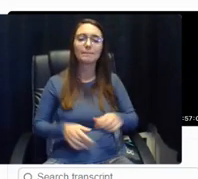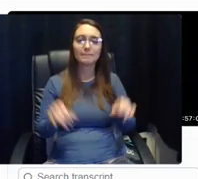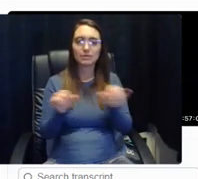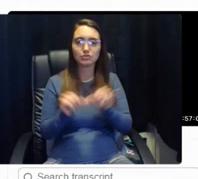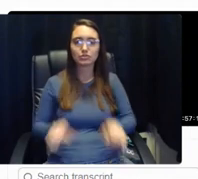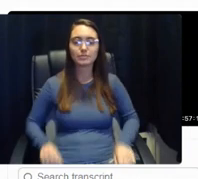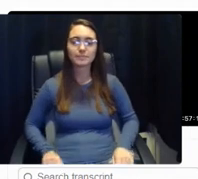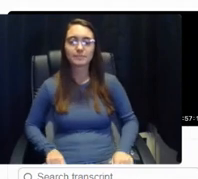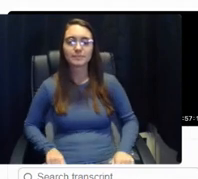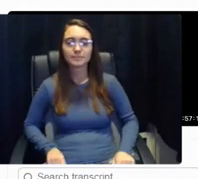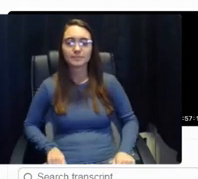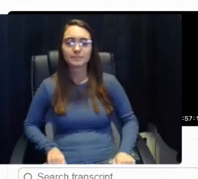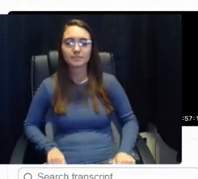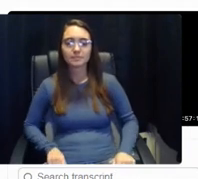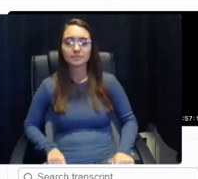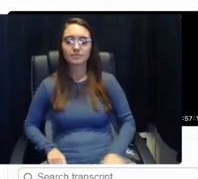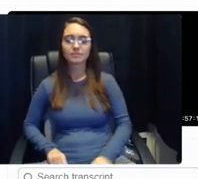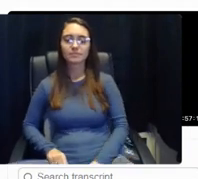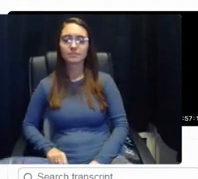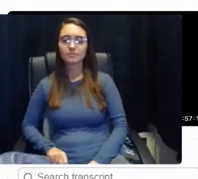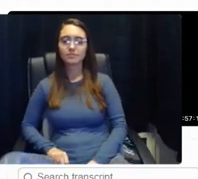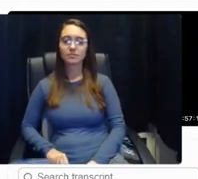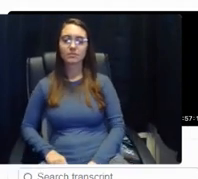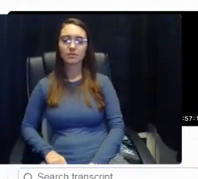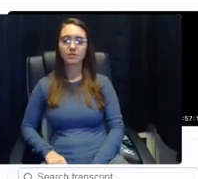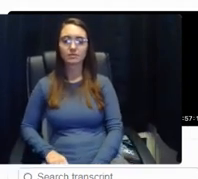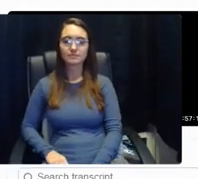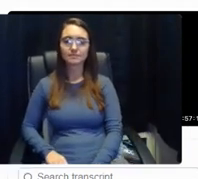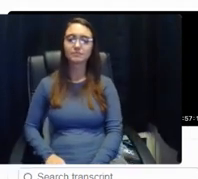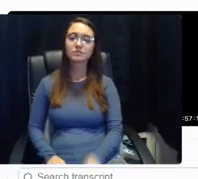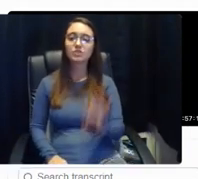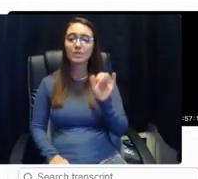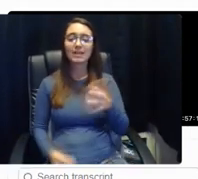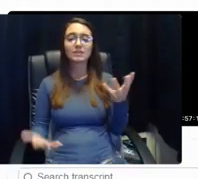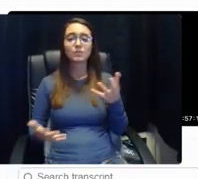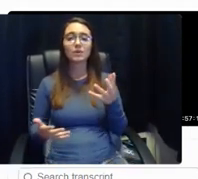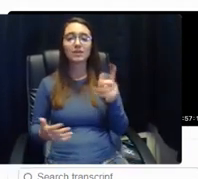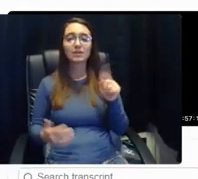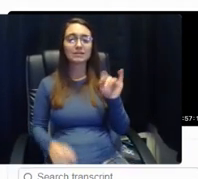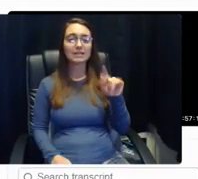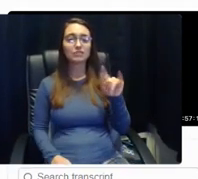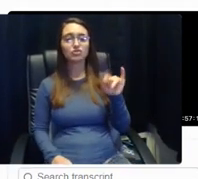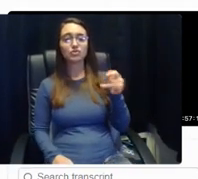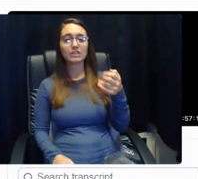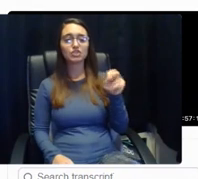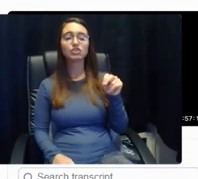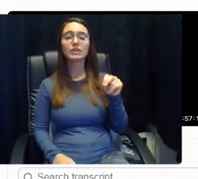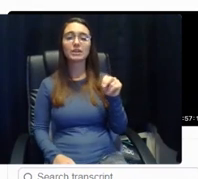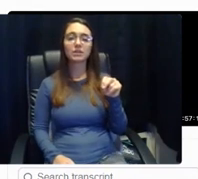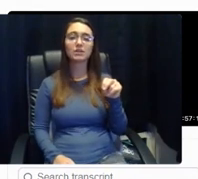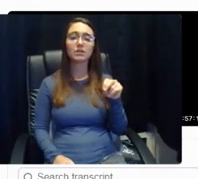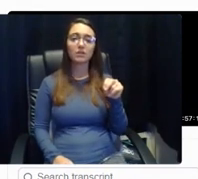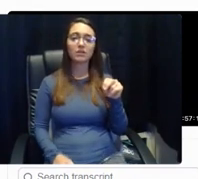Okay, so this is what the titration curve looks like. If we measure the E system